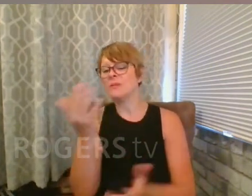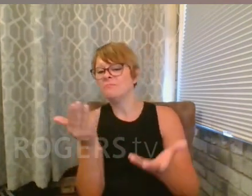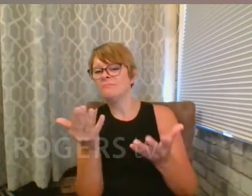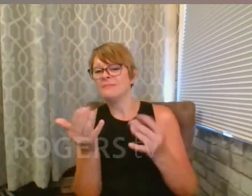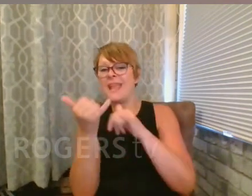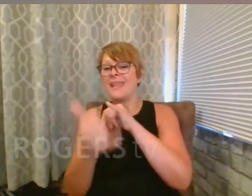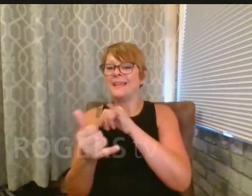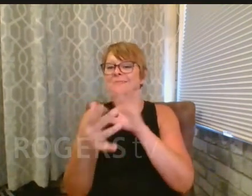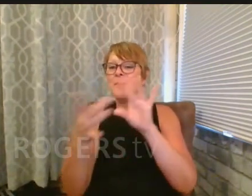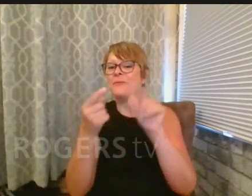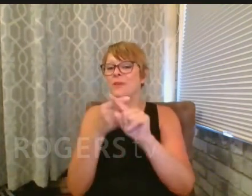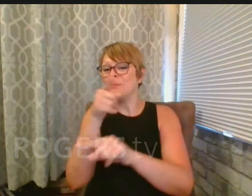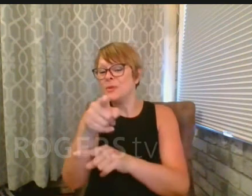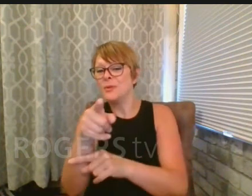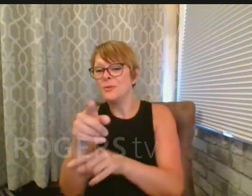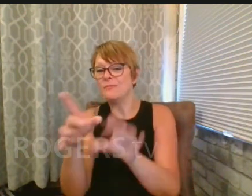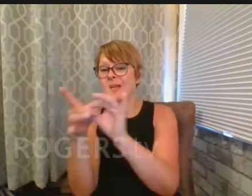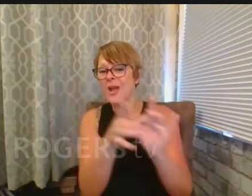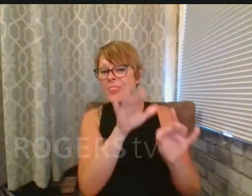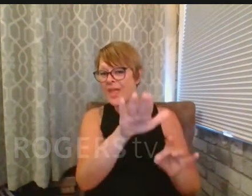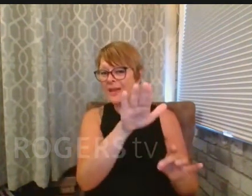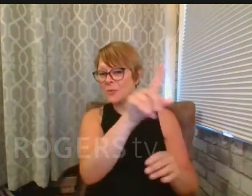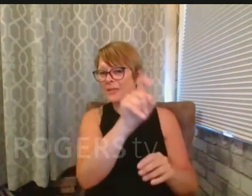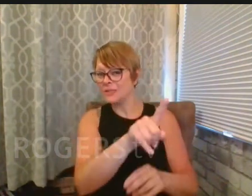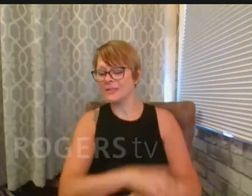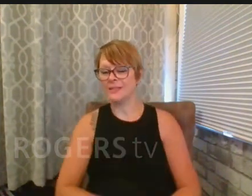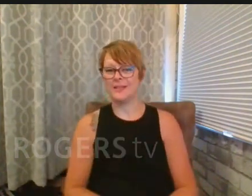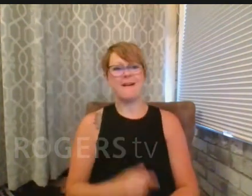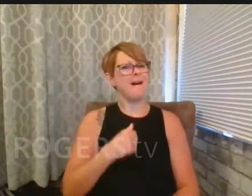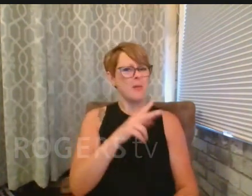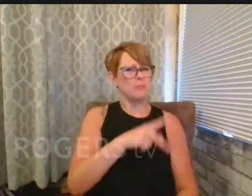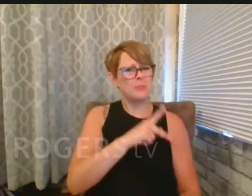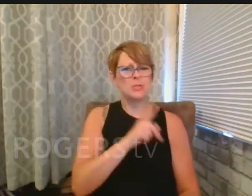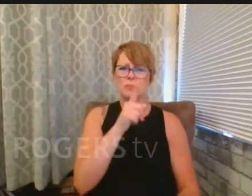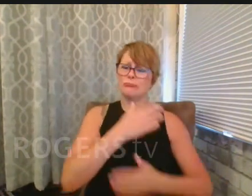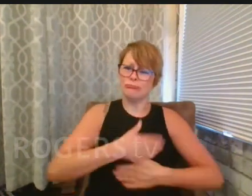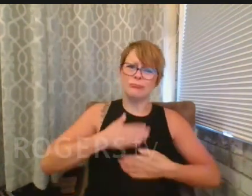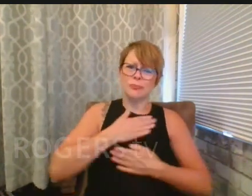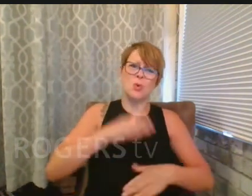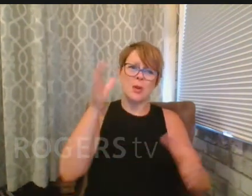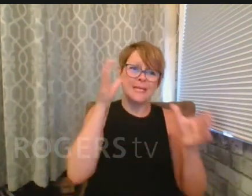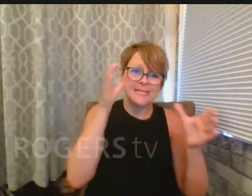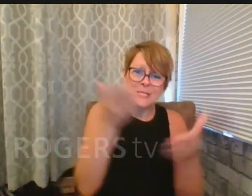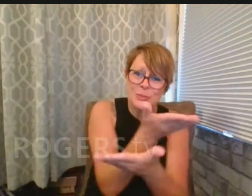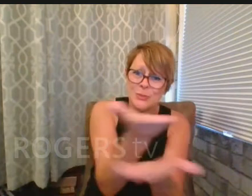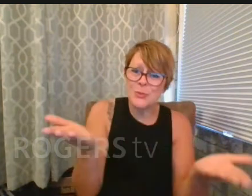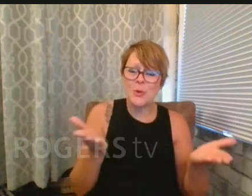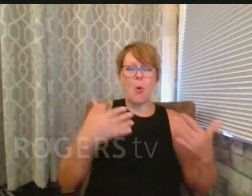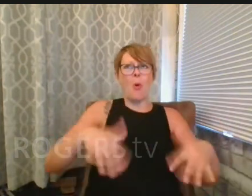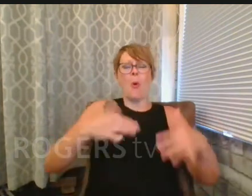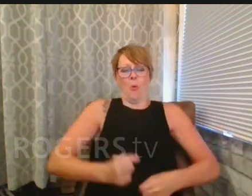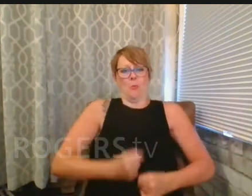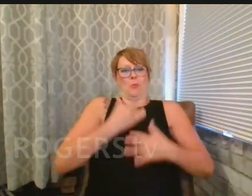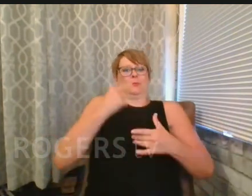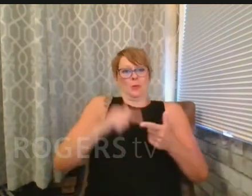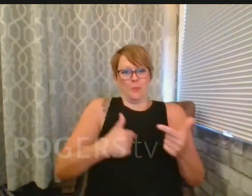this. Thank you. I would like to say that I personally enjoyed listening to you guys so much. You have been so inspirational to me. Thank